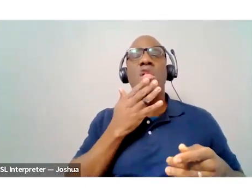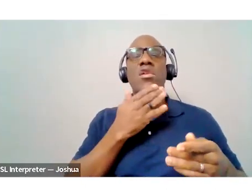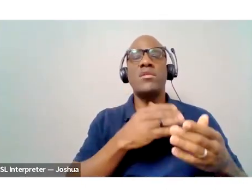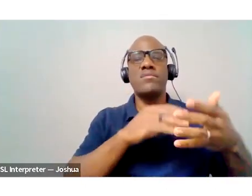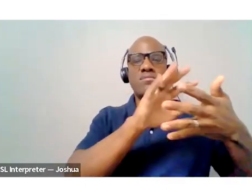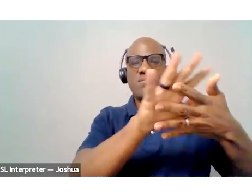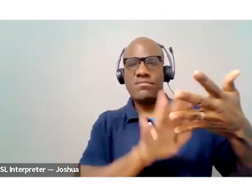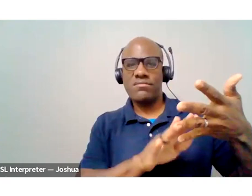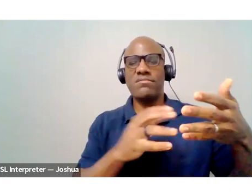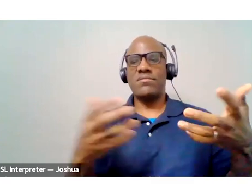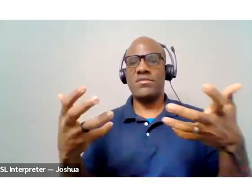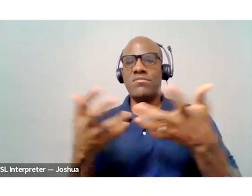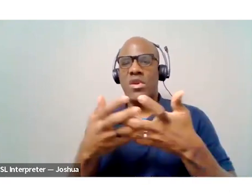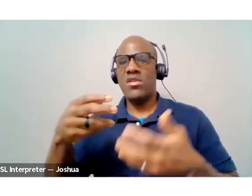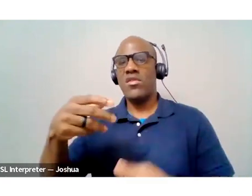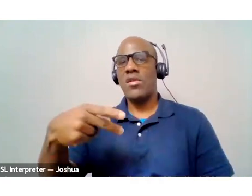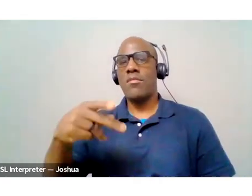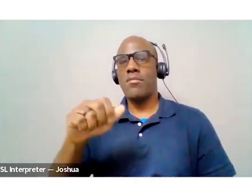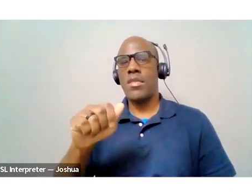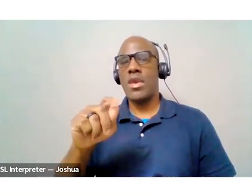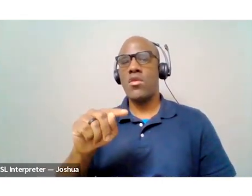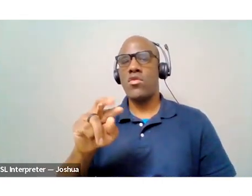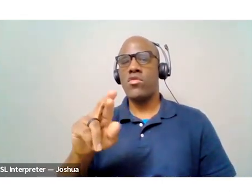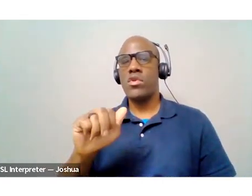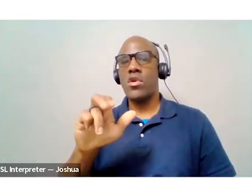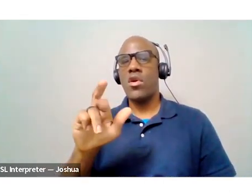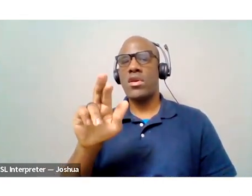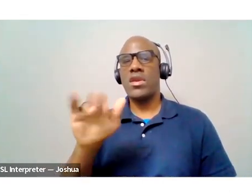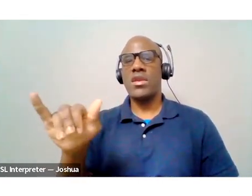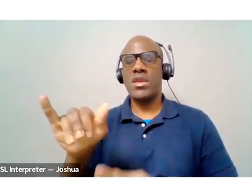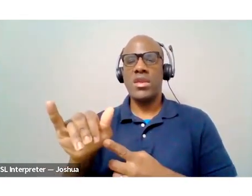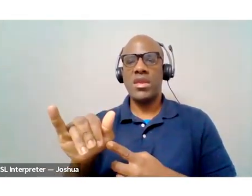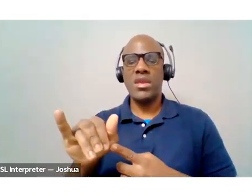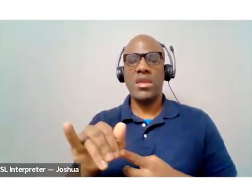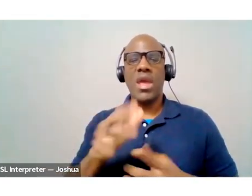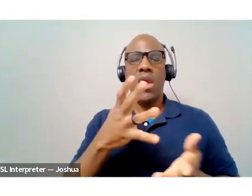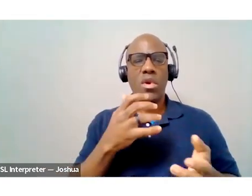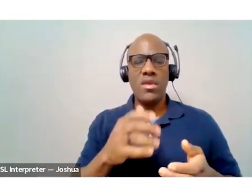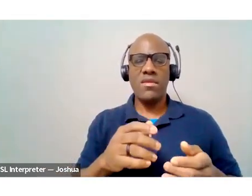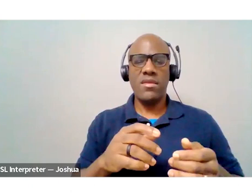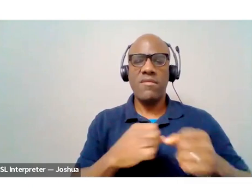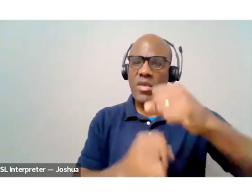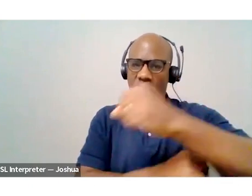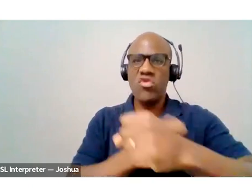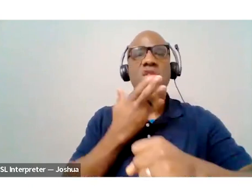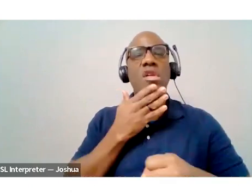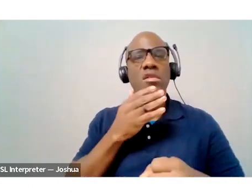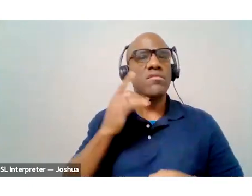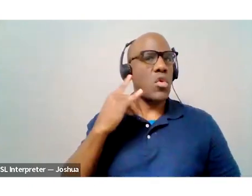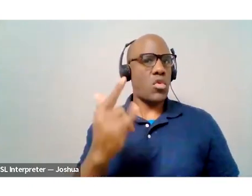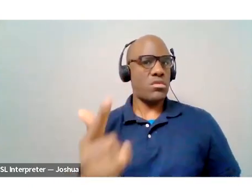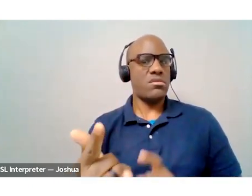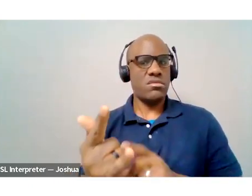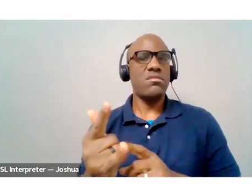the way down as this large print. Wanted it to be gold for a variety of reasons we could talk about. But there was also this